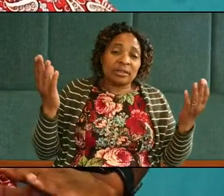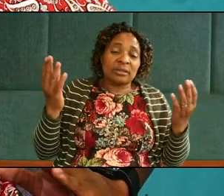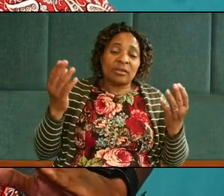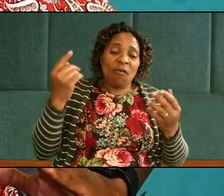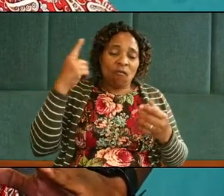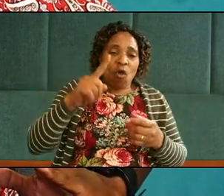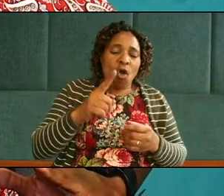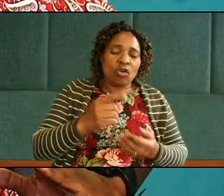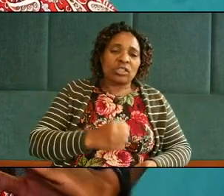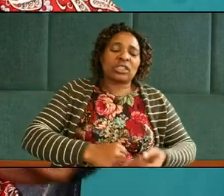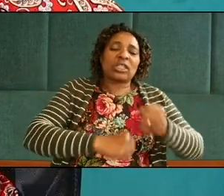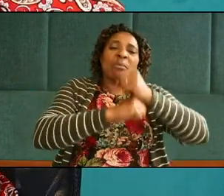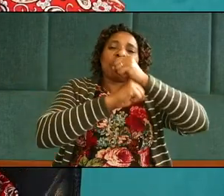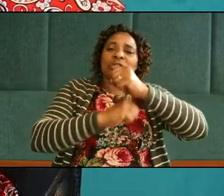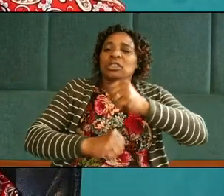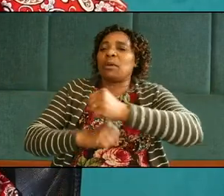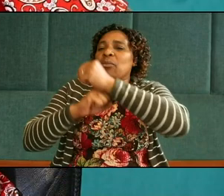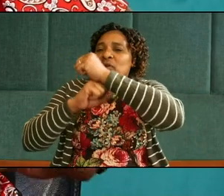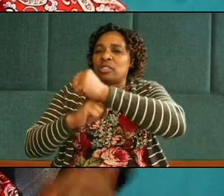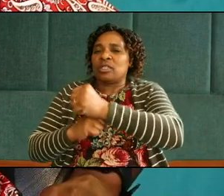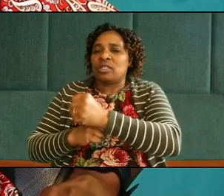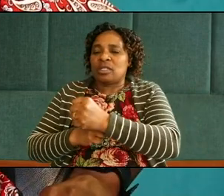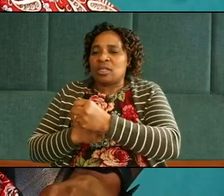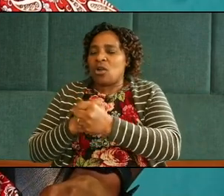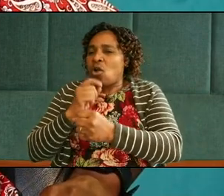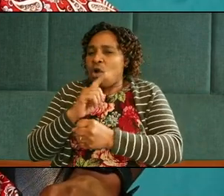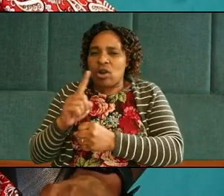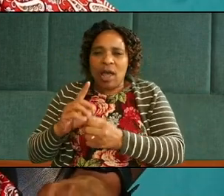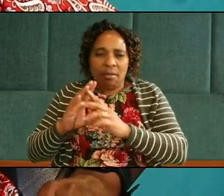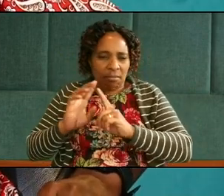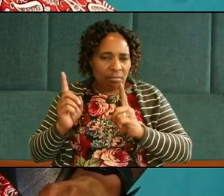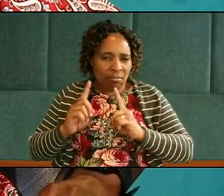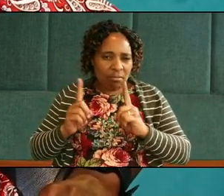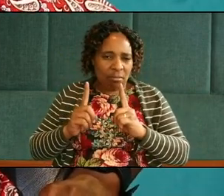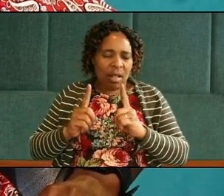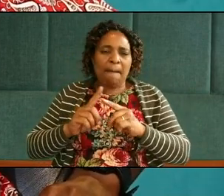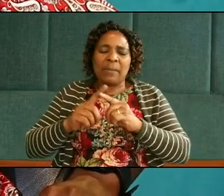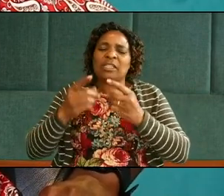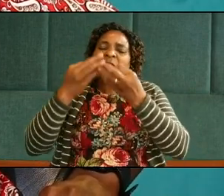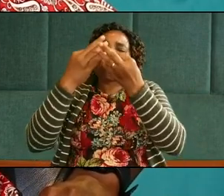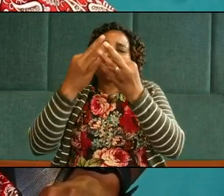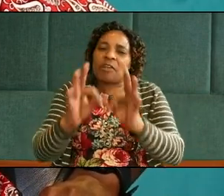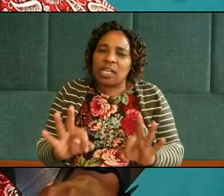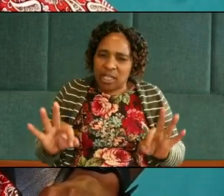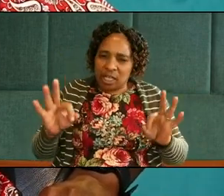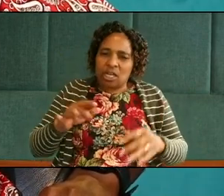lotteries or anything of that profane order. You know, they were